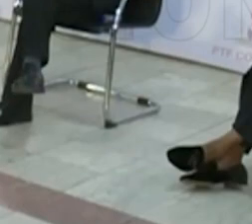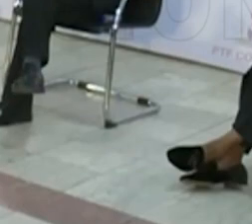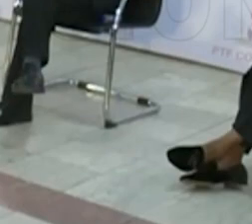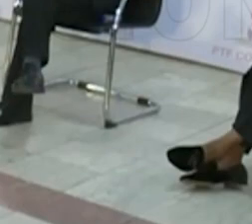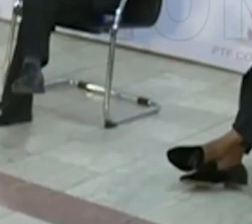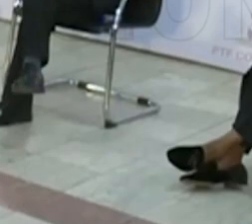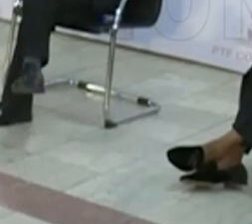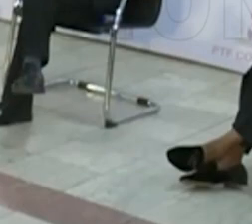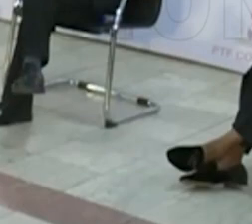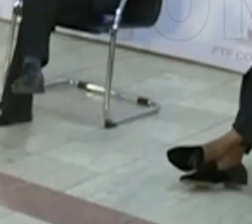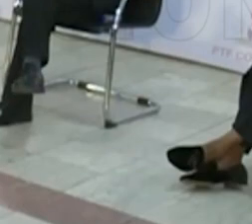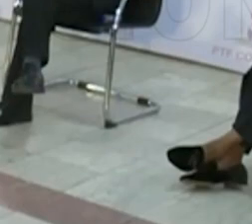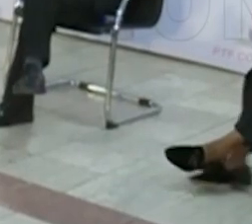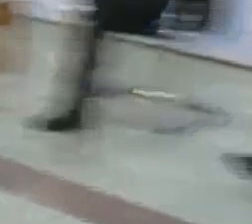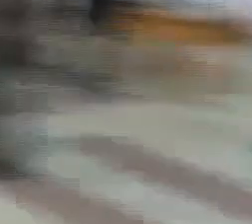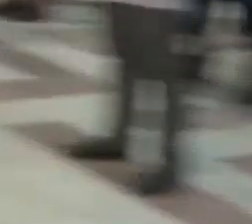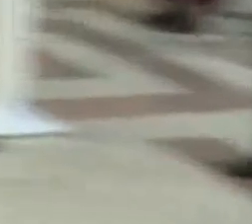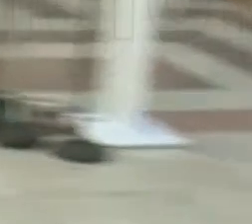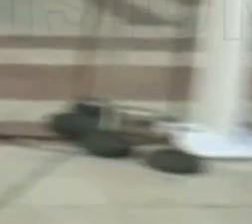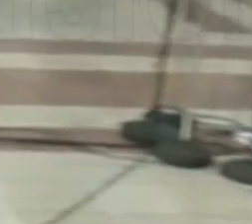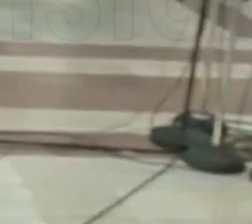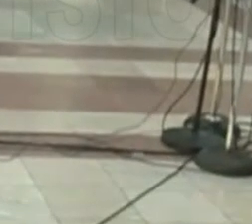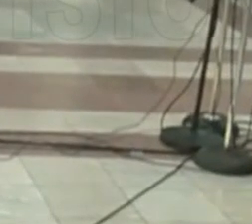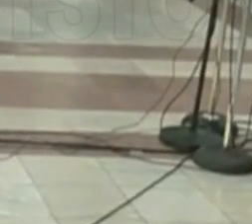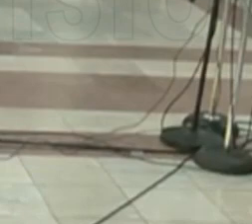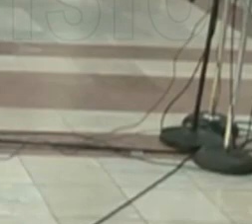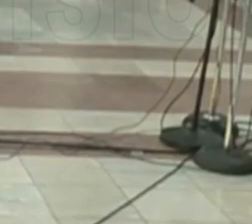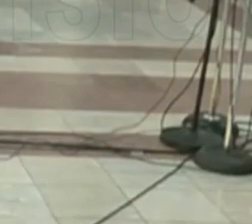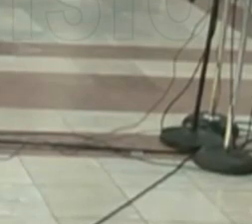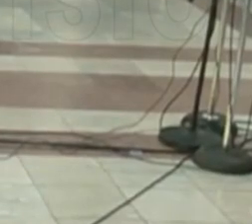Honorable Minister of Information and Culture.